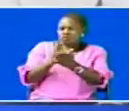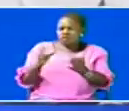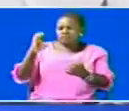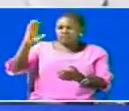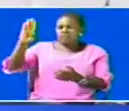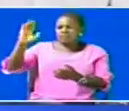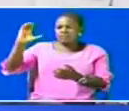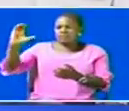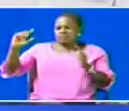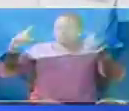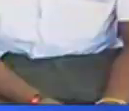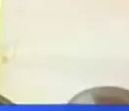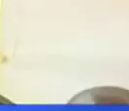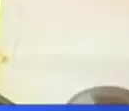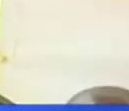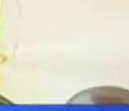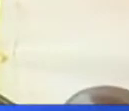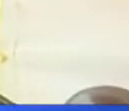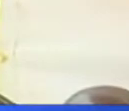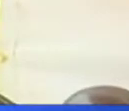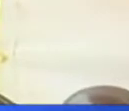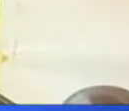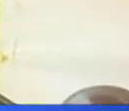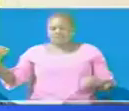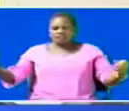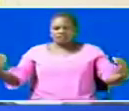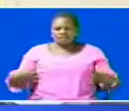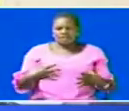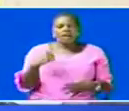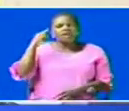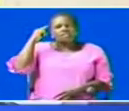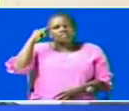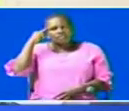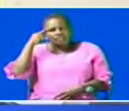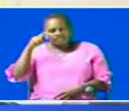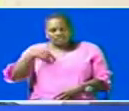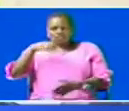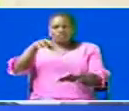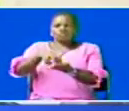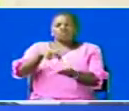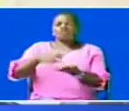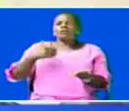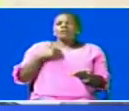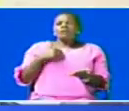huo. One of the things which I like to make clear is that I think we positioned ourselves